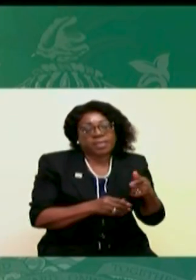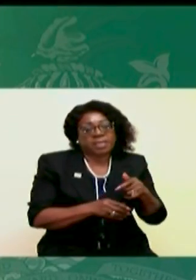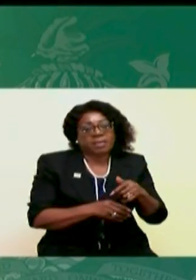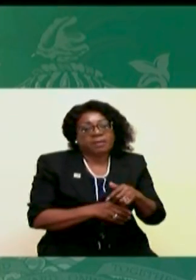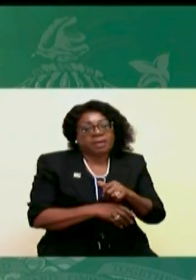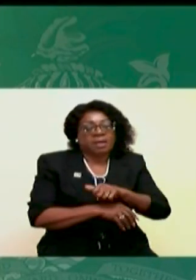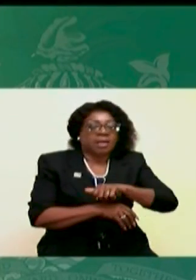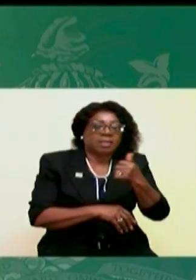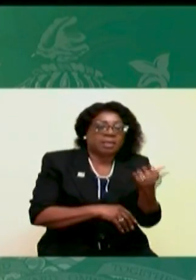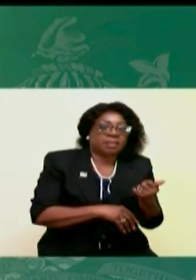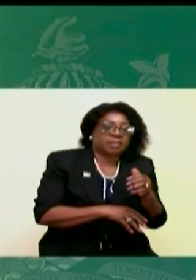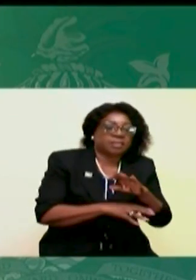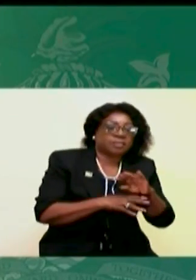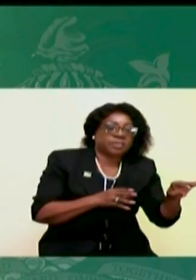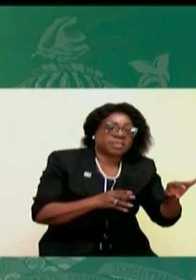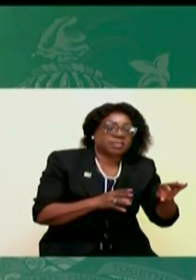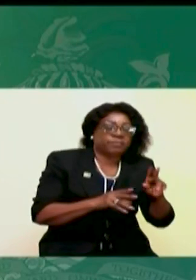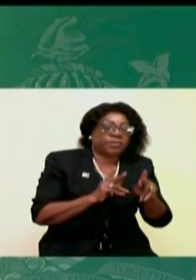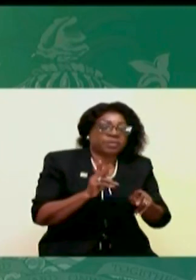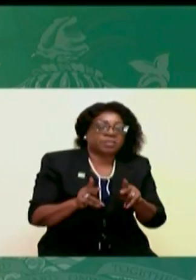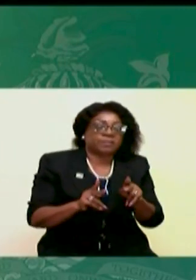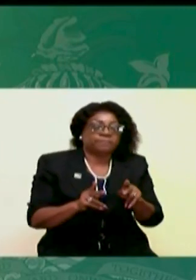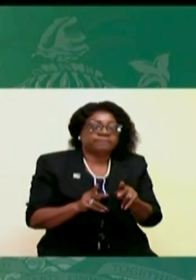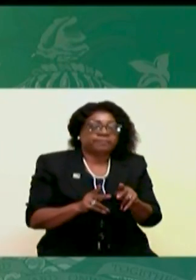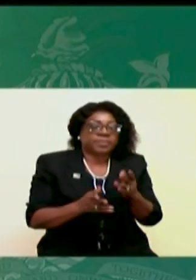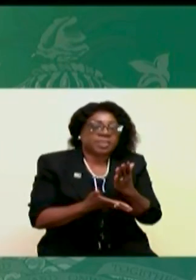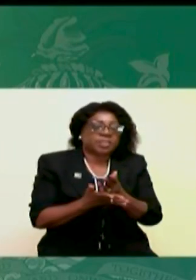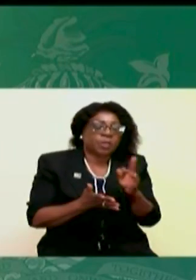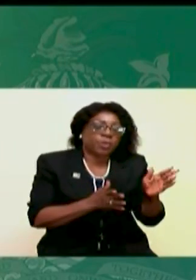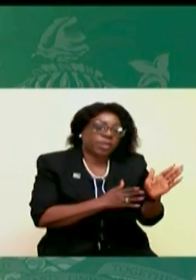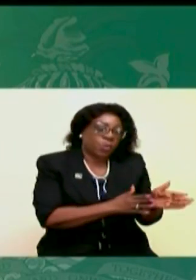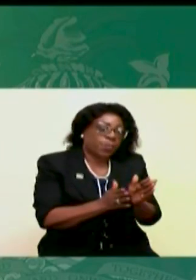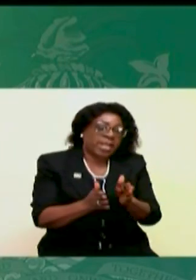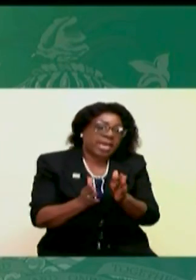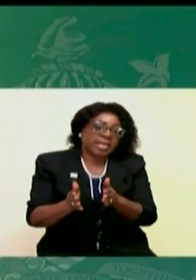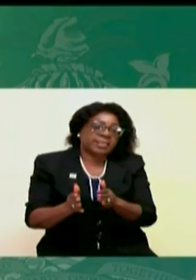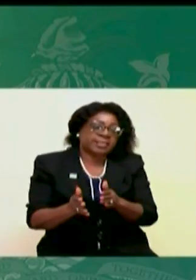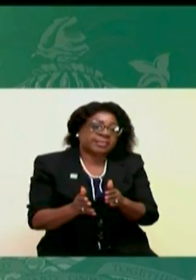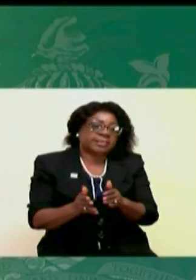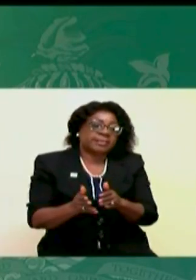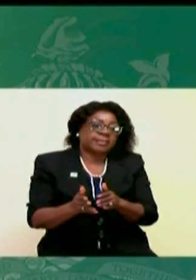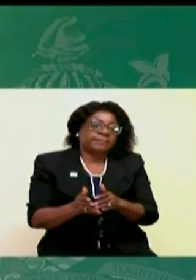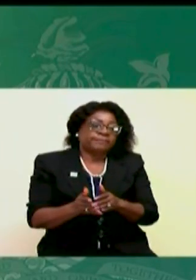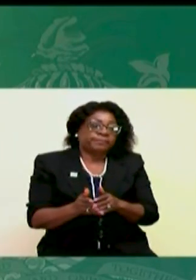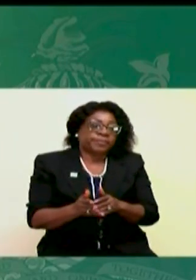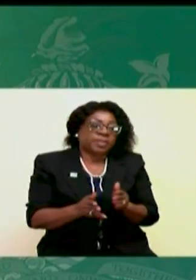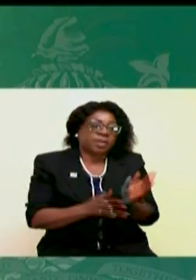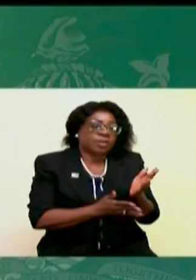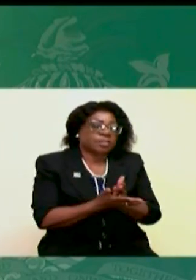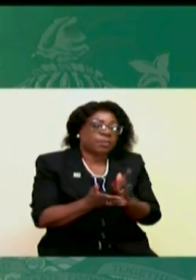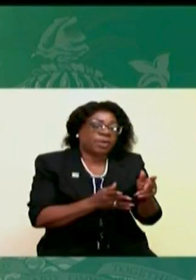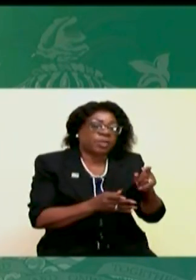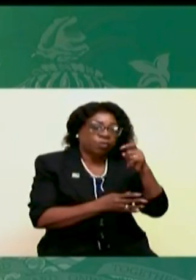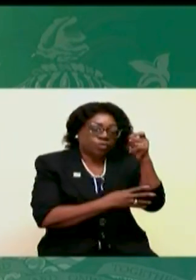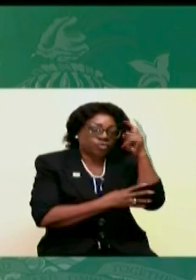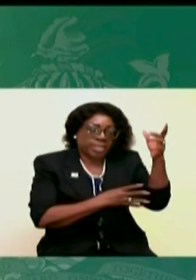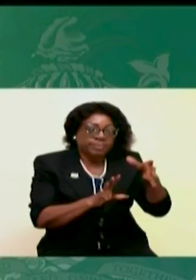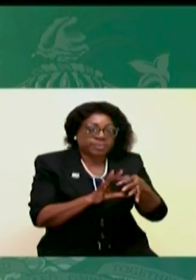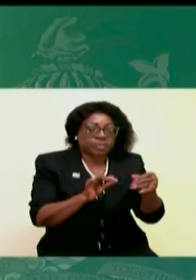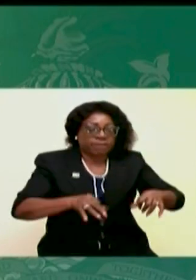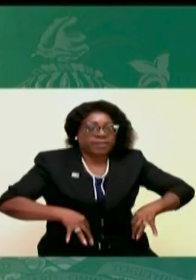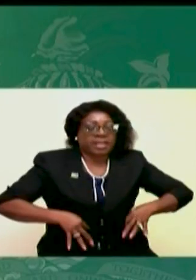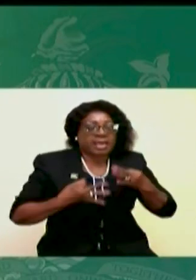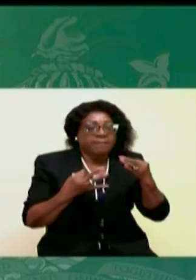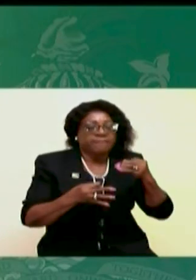nonchalant, or dismissive citizen. Someone who plants and tends to our soil, or someone who dreams of a life in